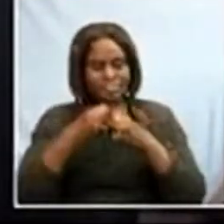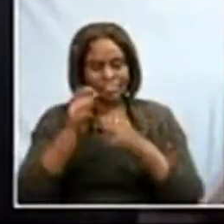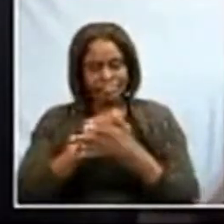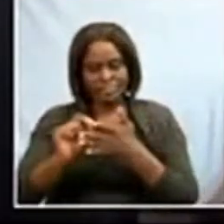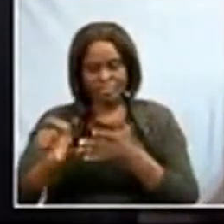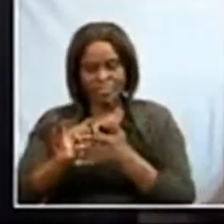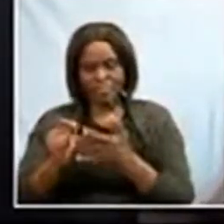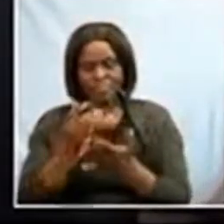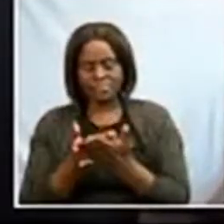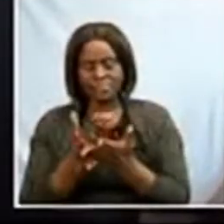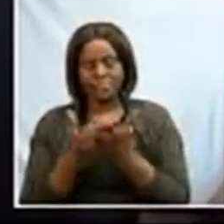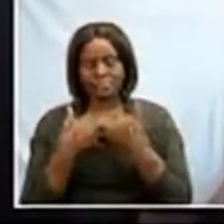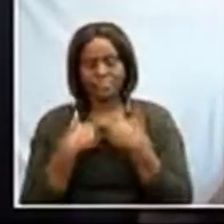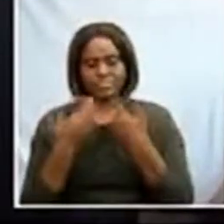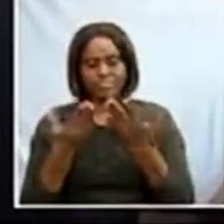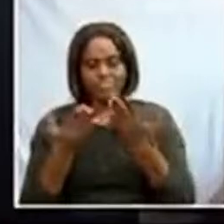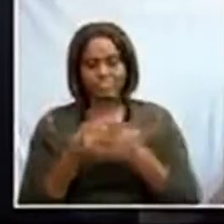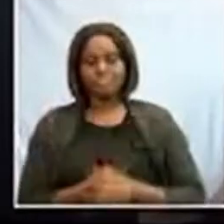here.